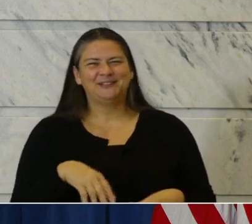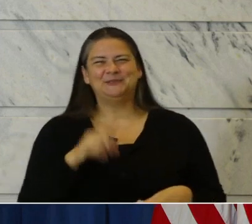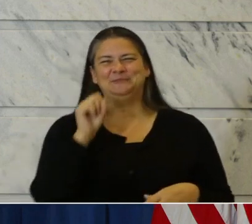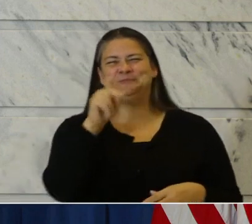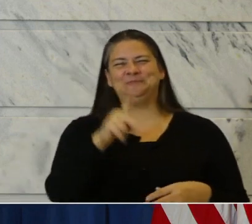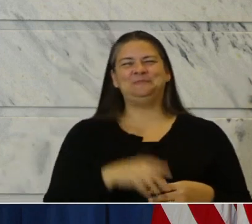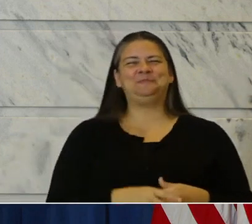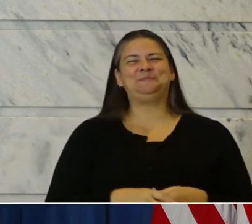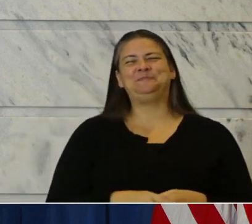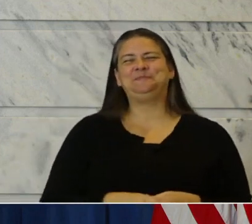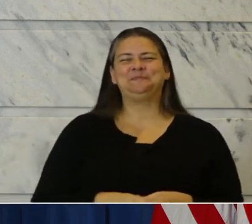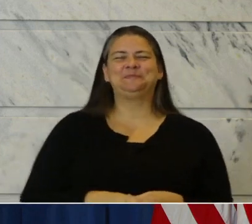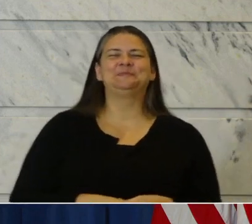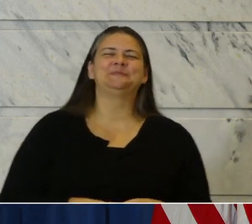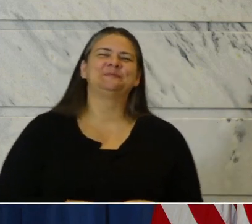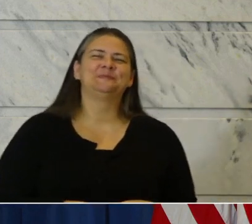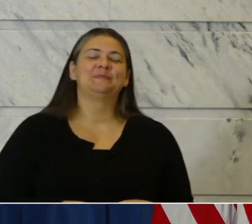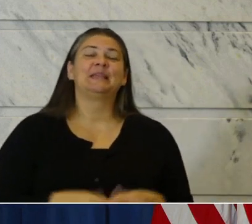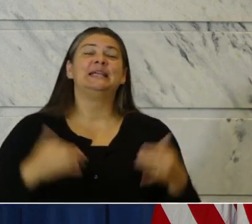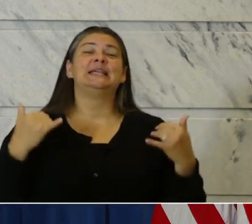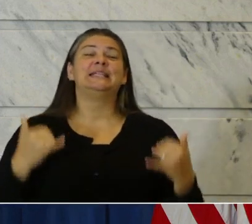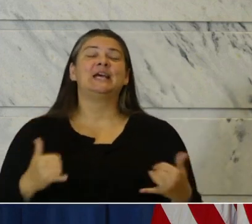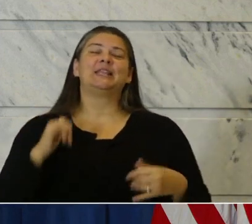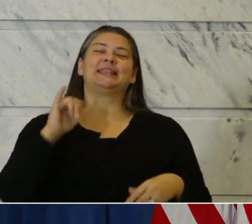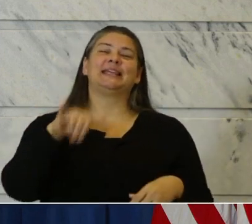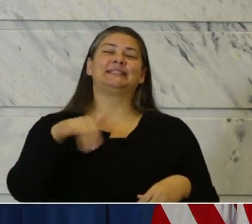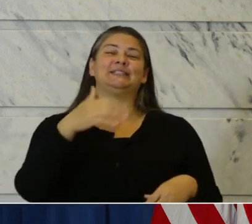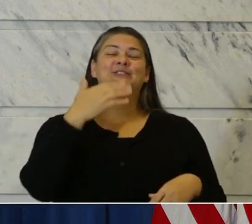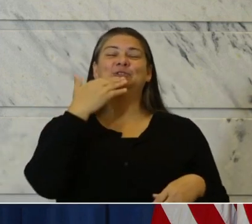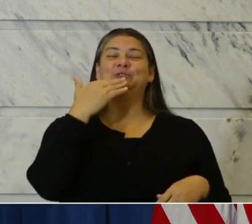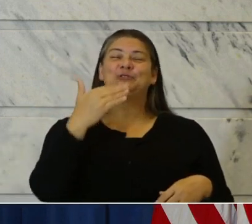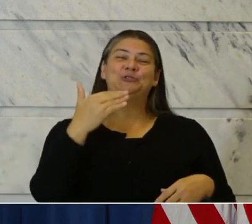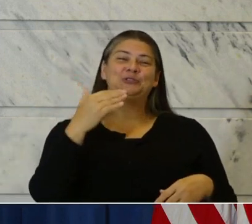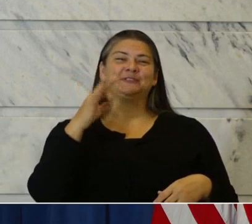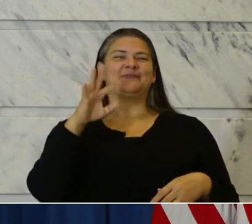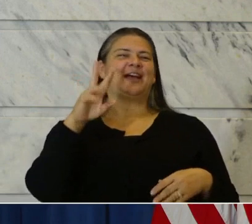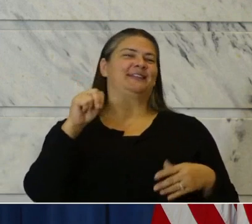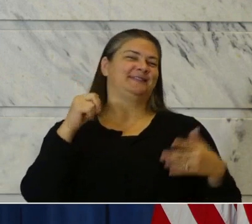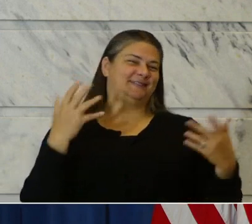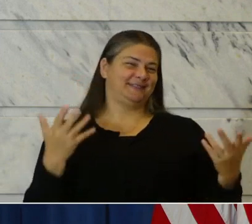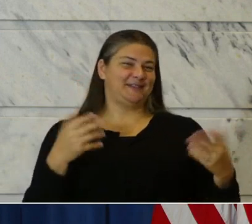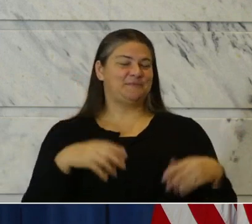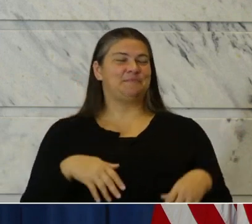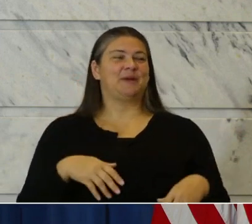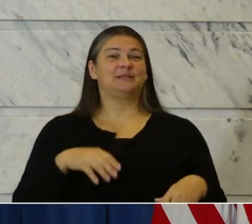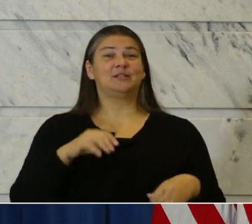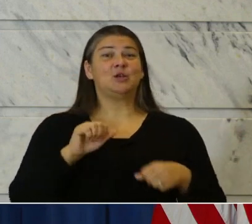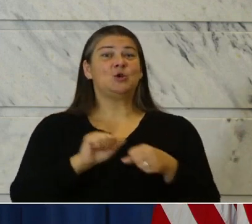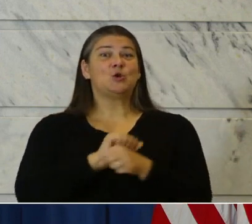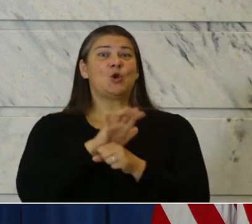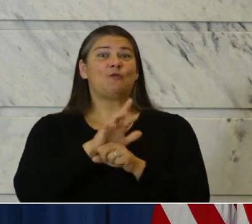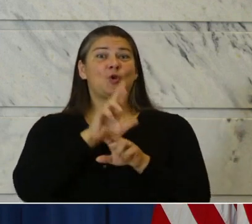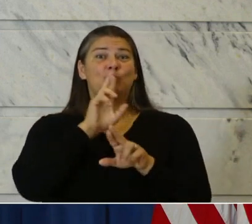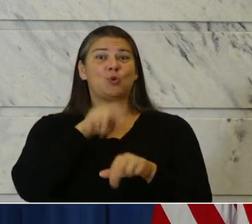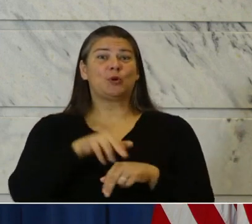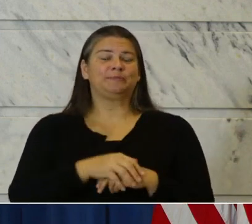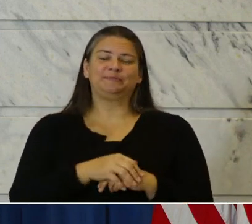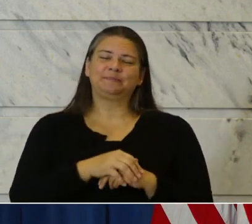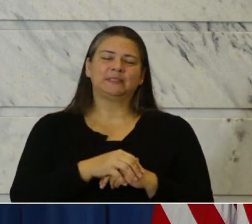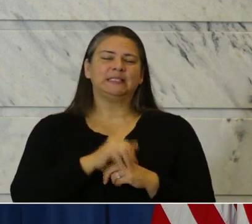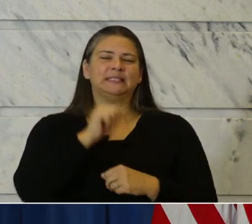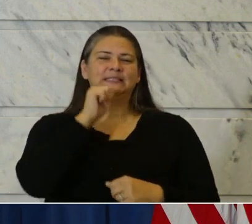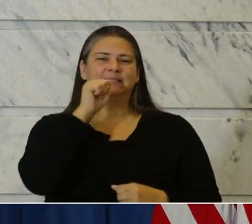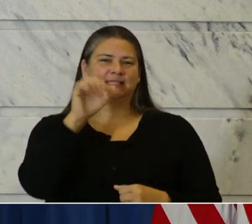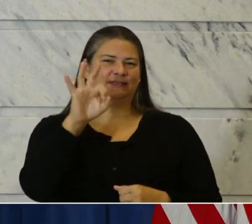All right. Well, that's good fun. Today's COVID report is not. Today,